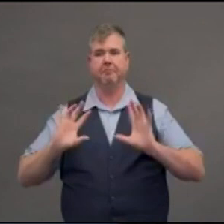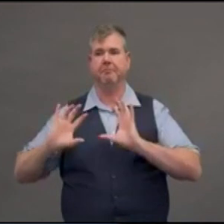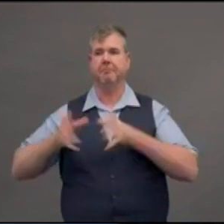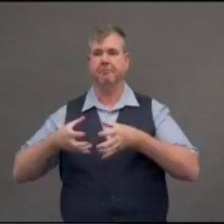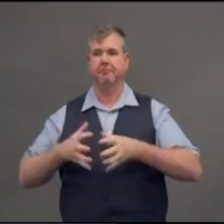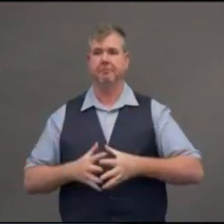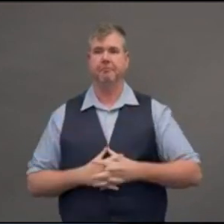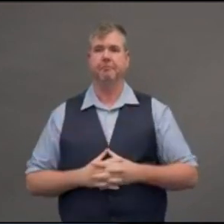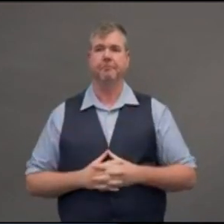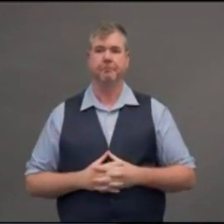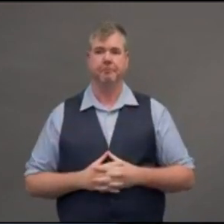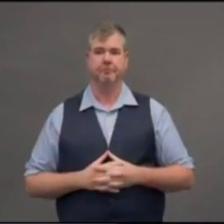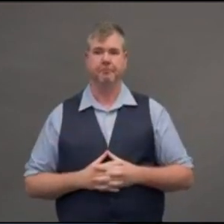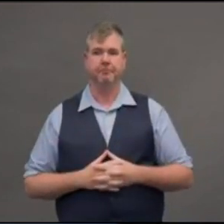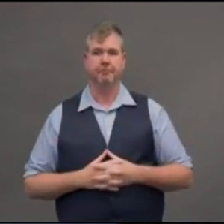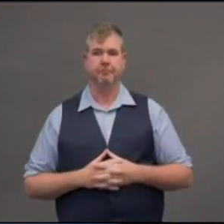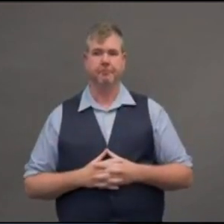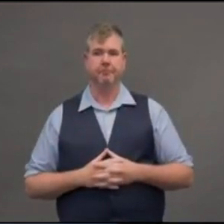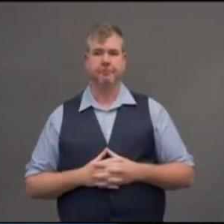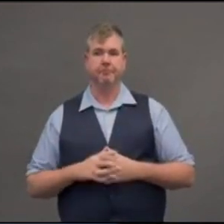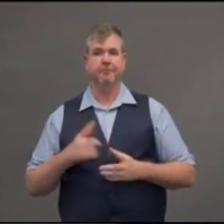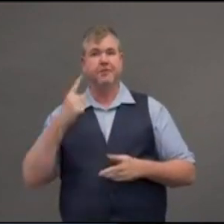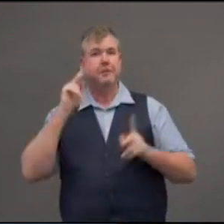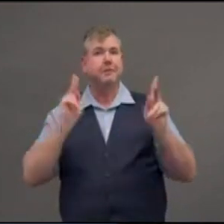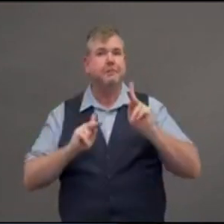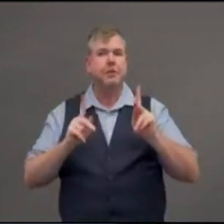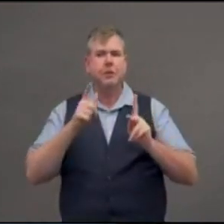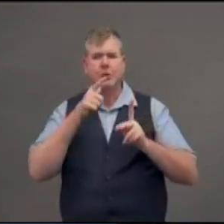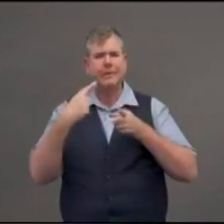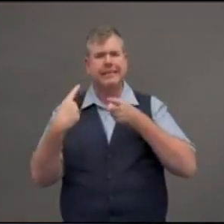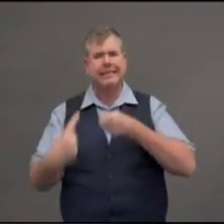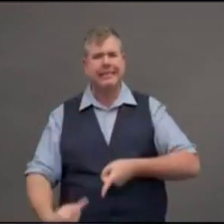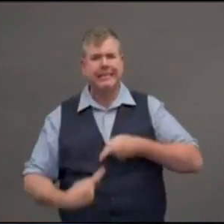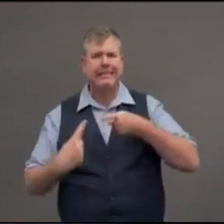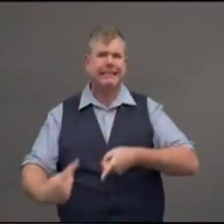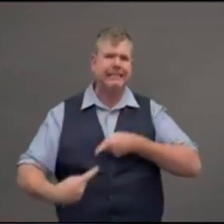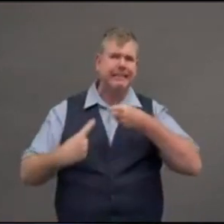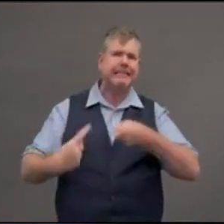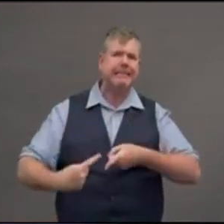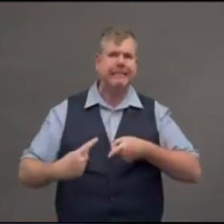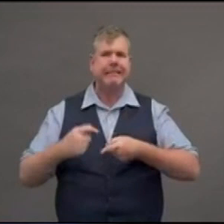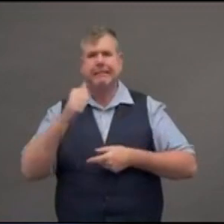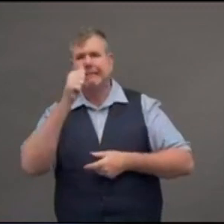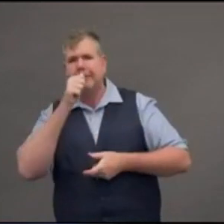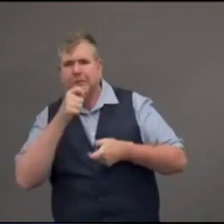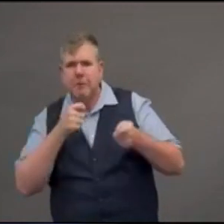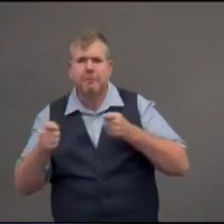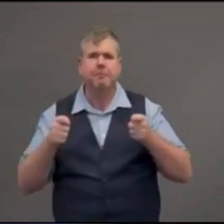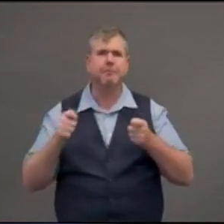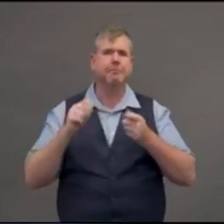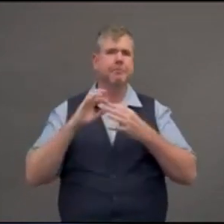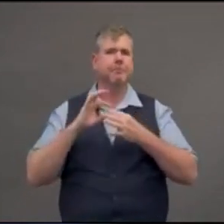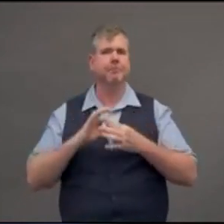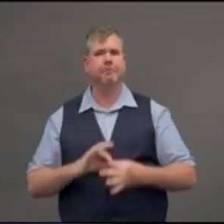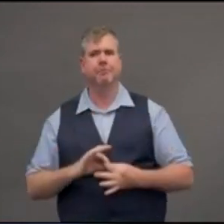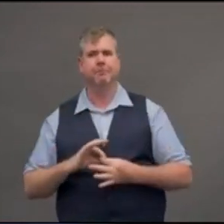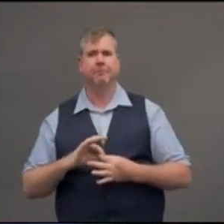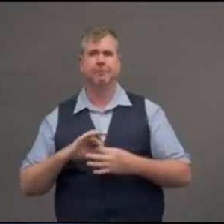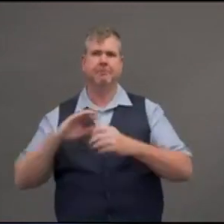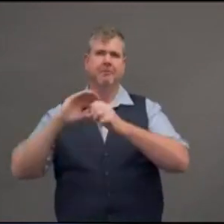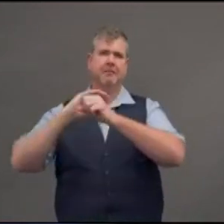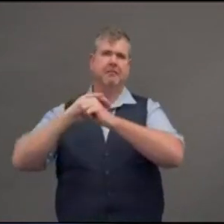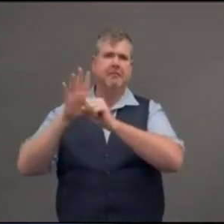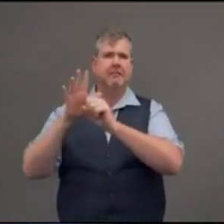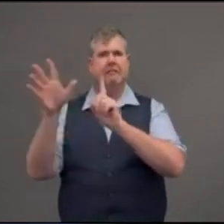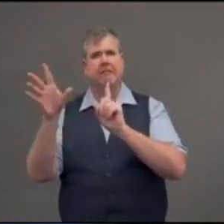young people having a difficult time coping with this public health crisis and having to wear a